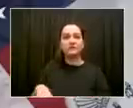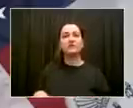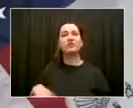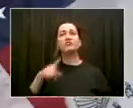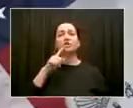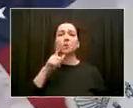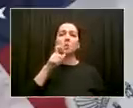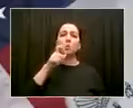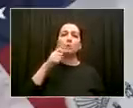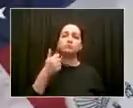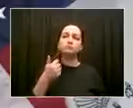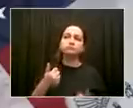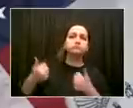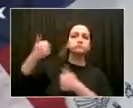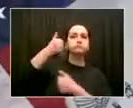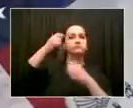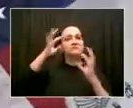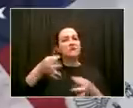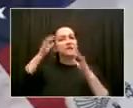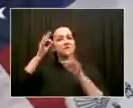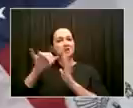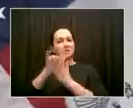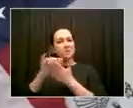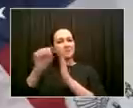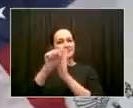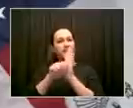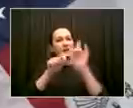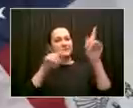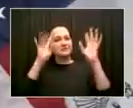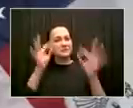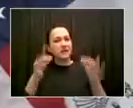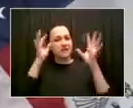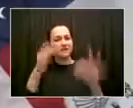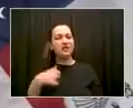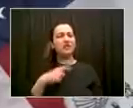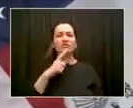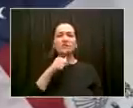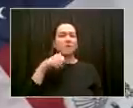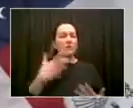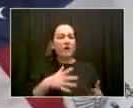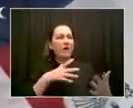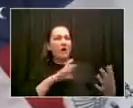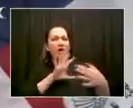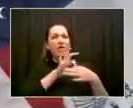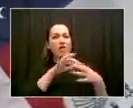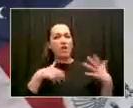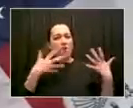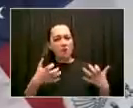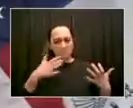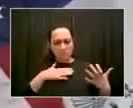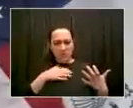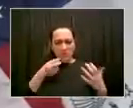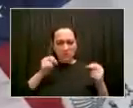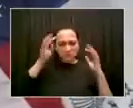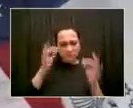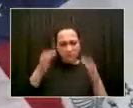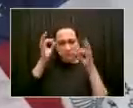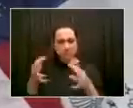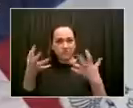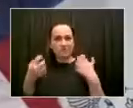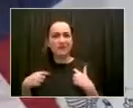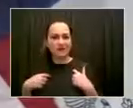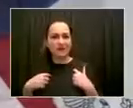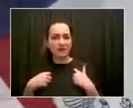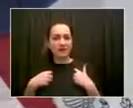where we get at least 500,000 doses, we will vaccinate at least 500,000 New Yorkers. And I think we can go farther than that in a